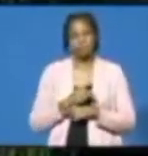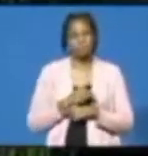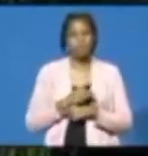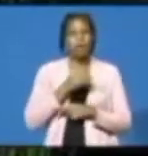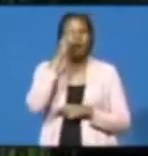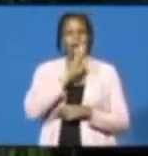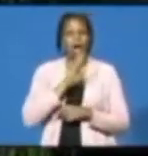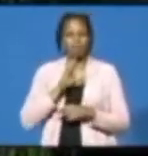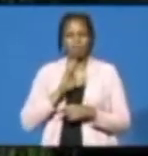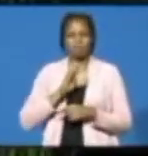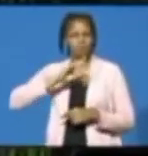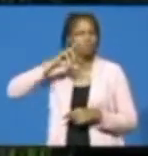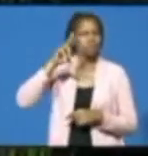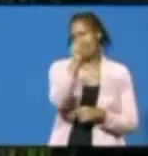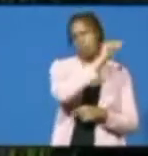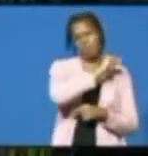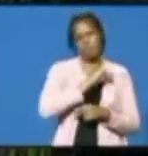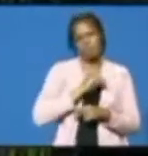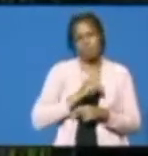God forbid.